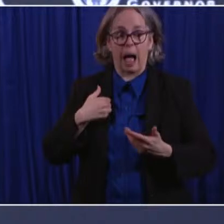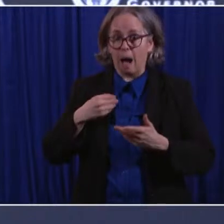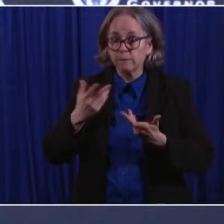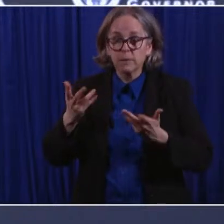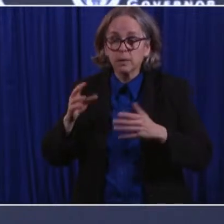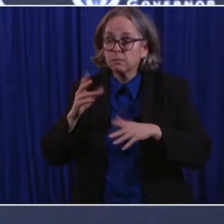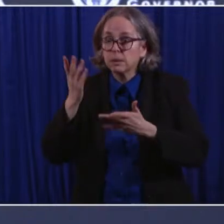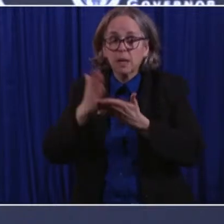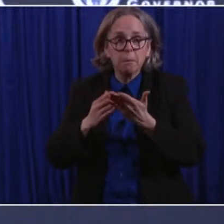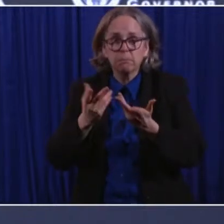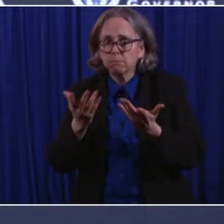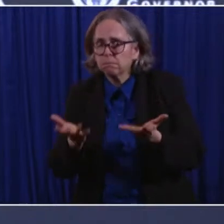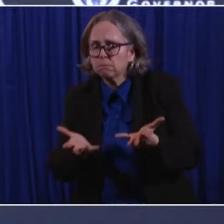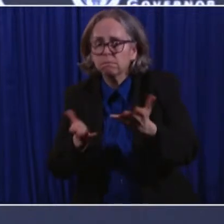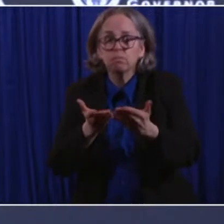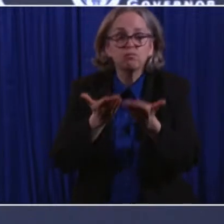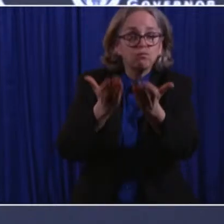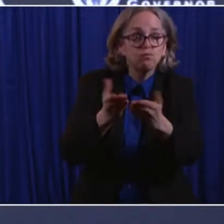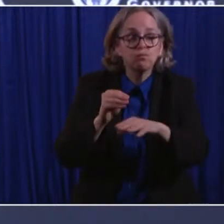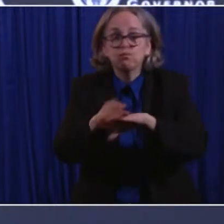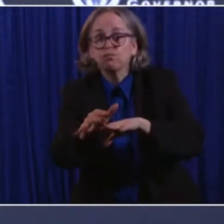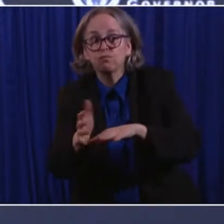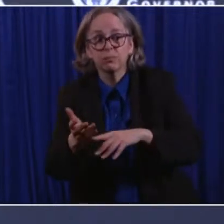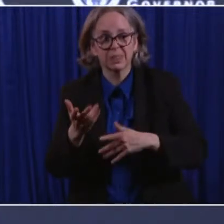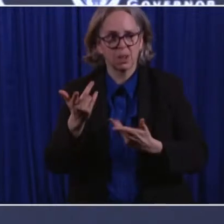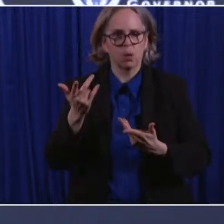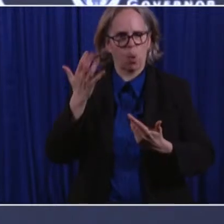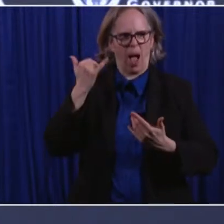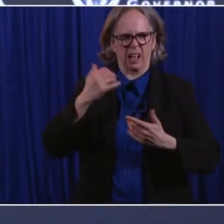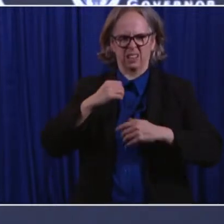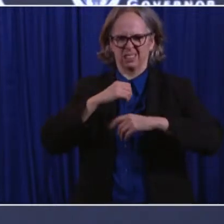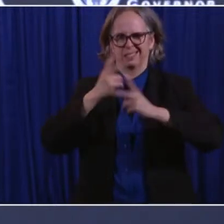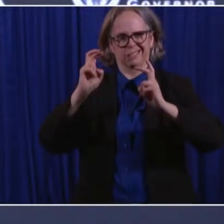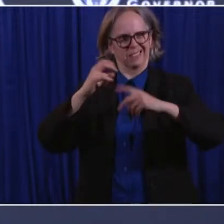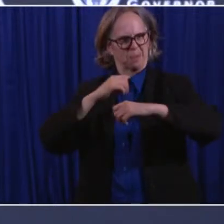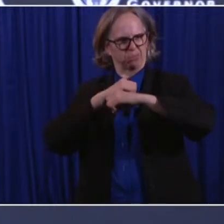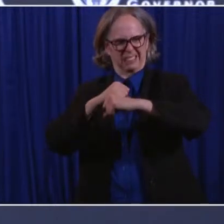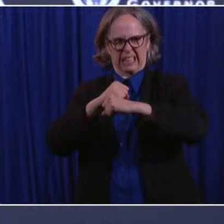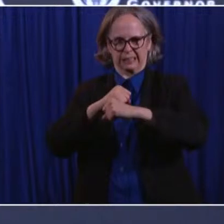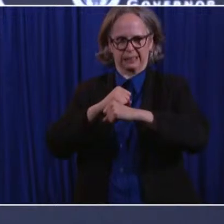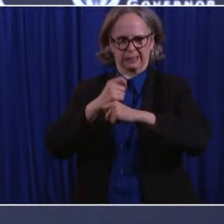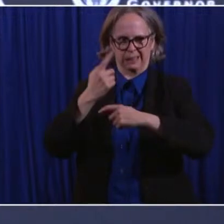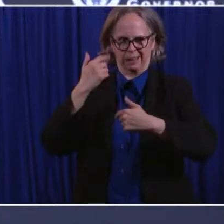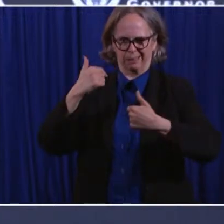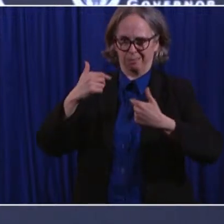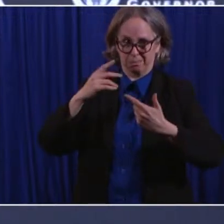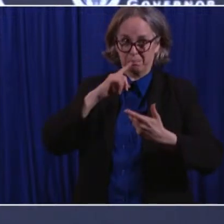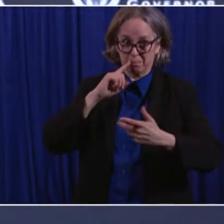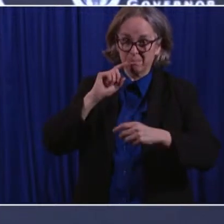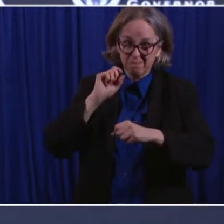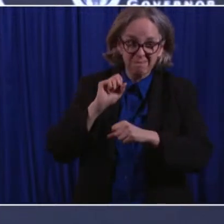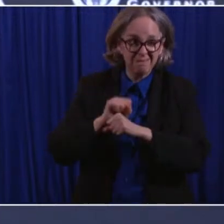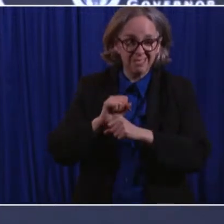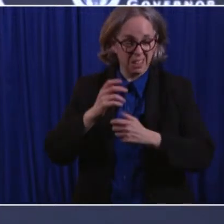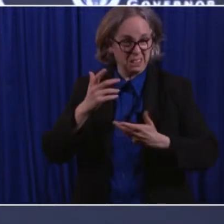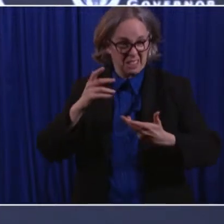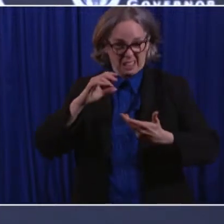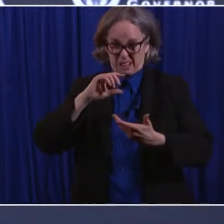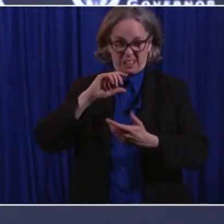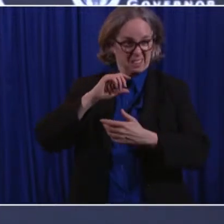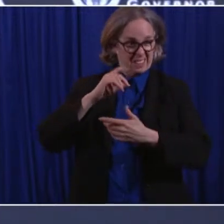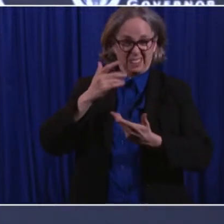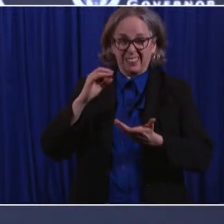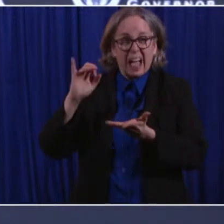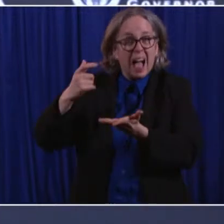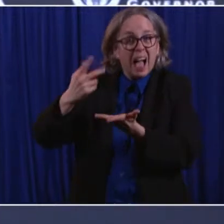be protection in there that would guarantee that. And I would enter that discussion with good faith. And I would still hope that we would be